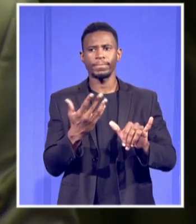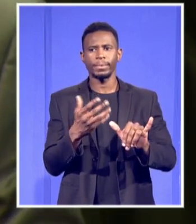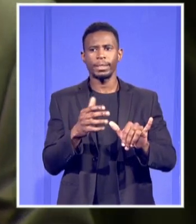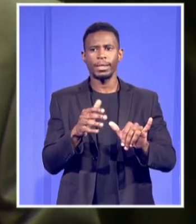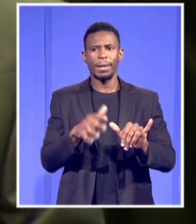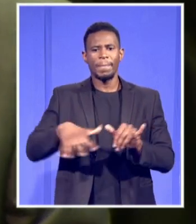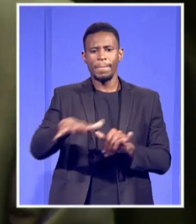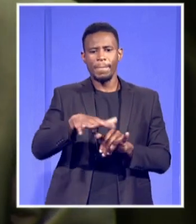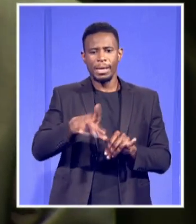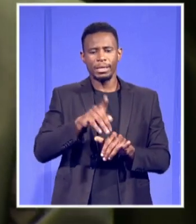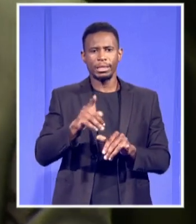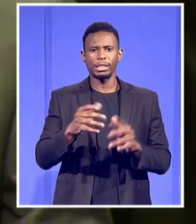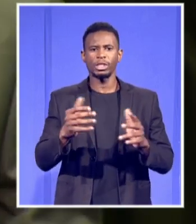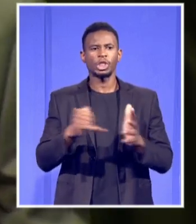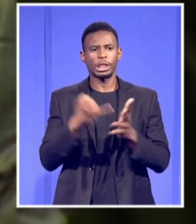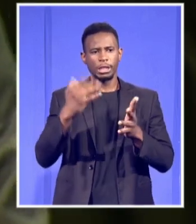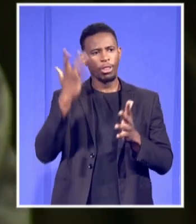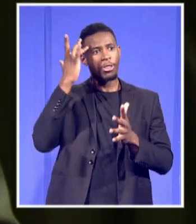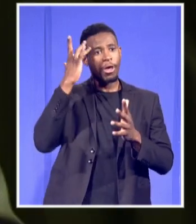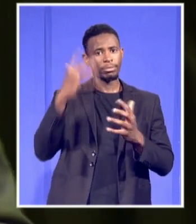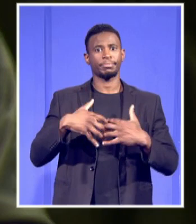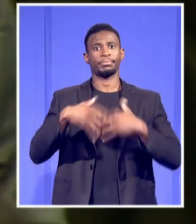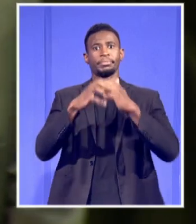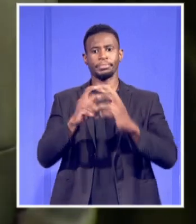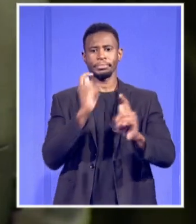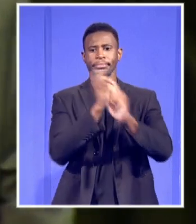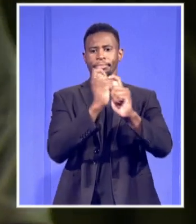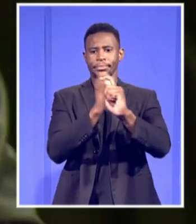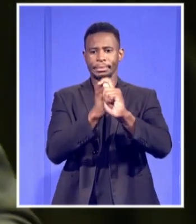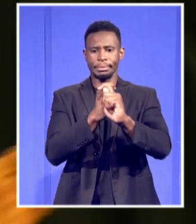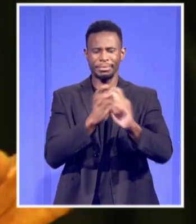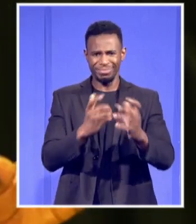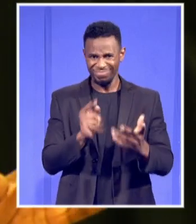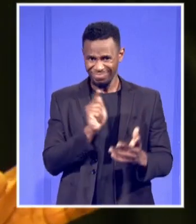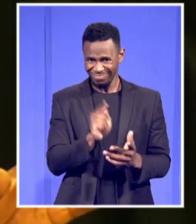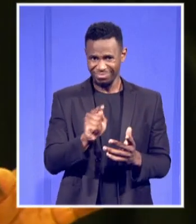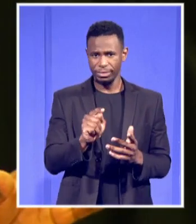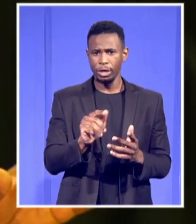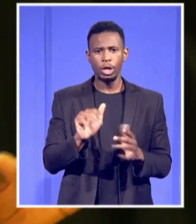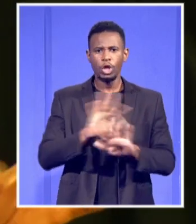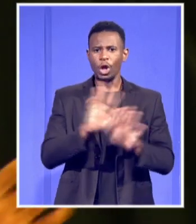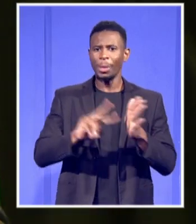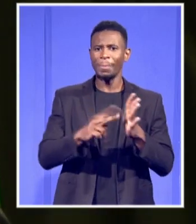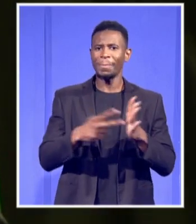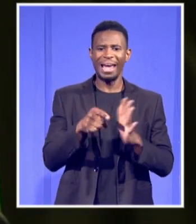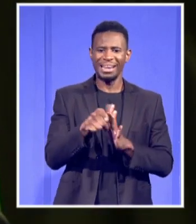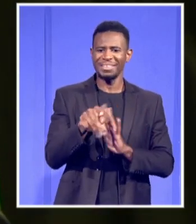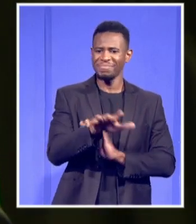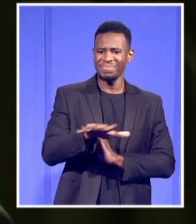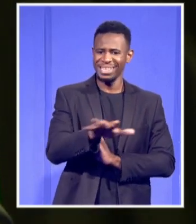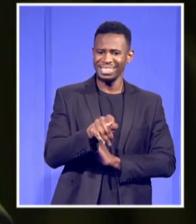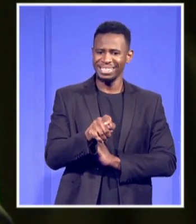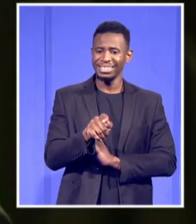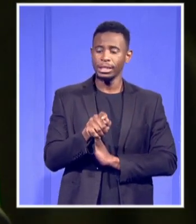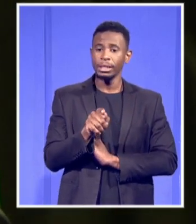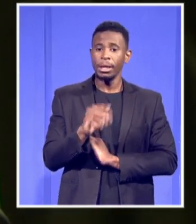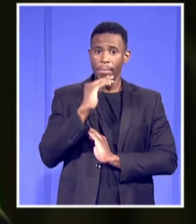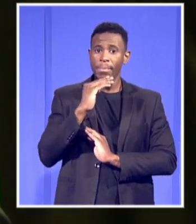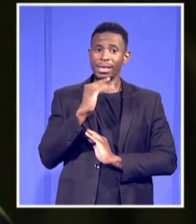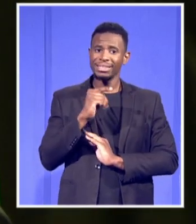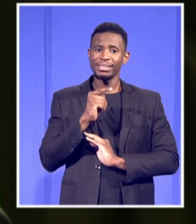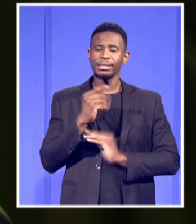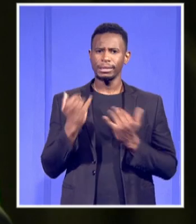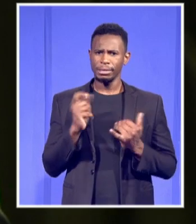unplanned settlements. So this is the statement that I would like to make. It's an informal statement of what we're doing,